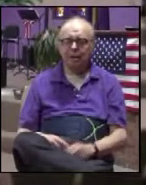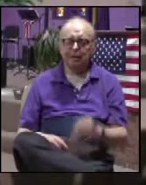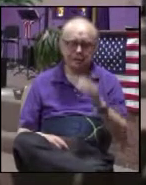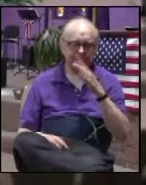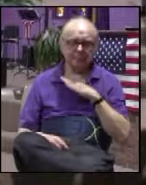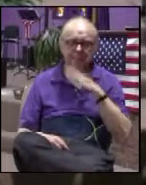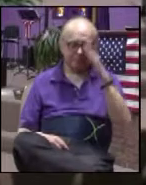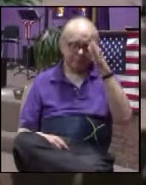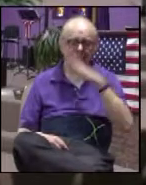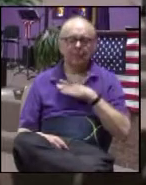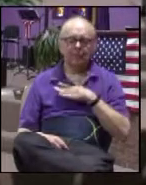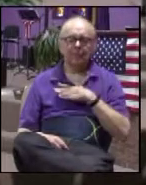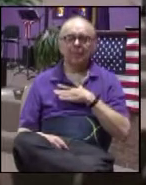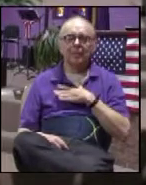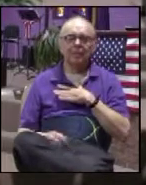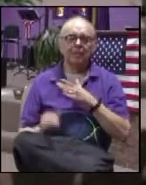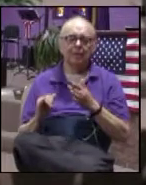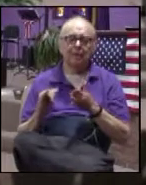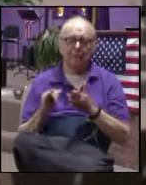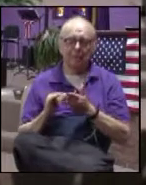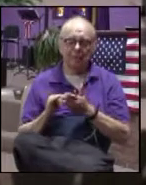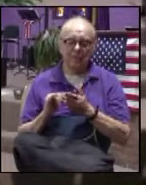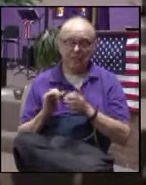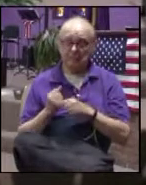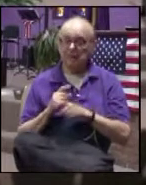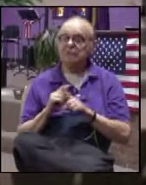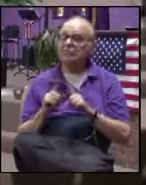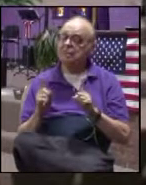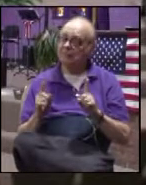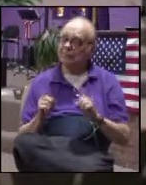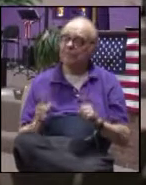gentlemen, that makes a difference.